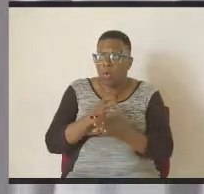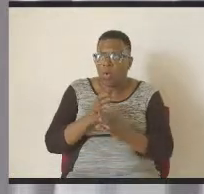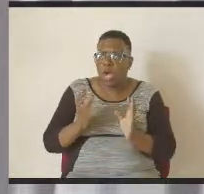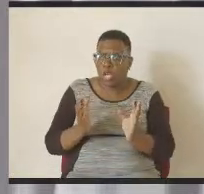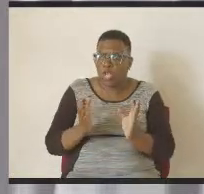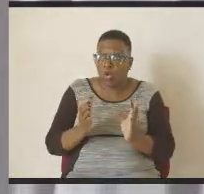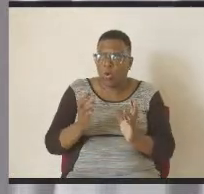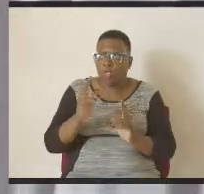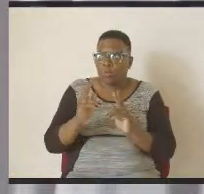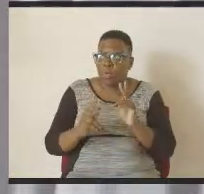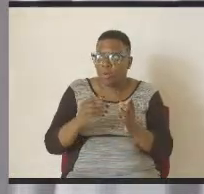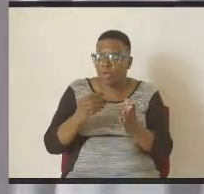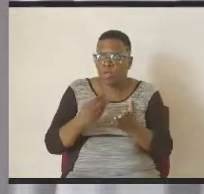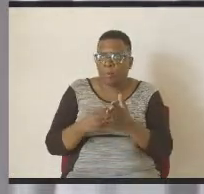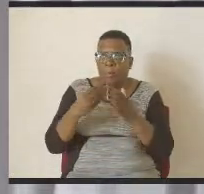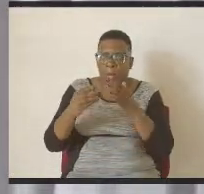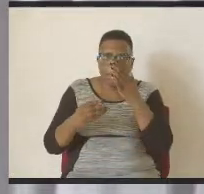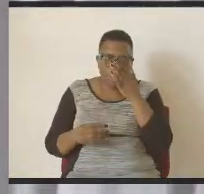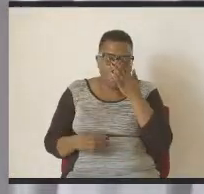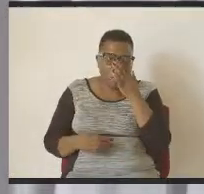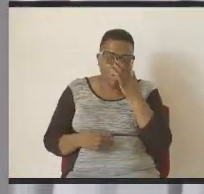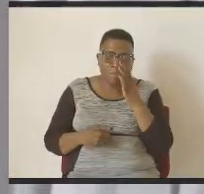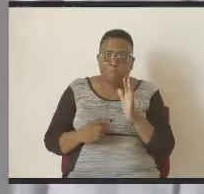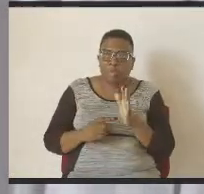In 2017, the study was published